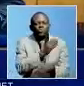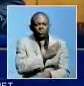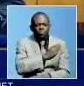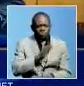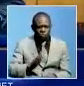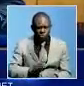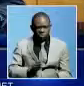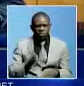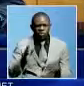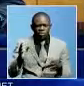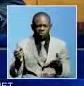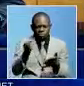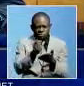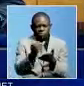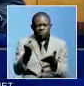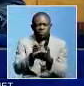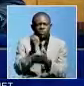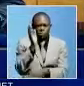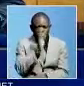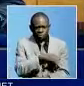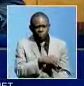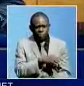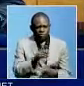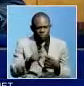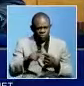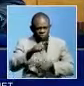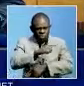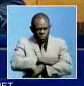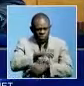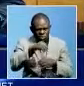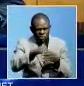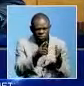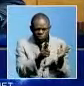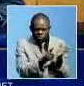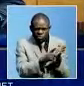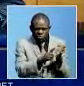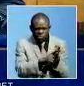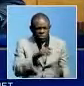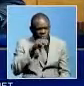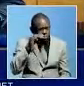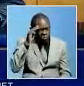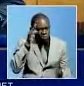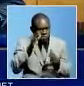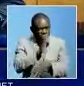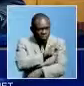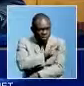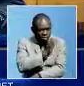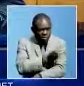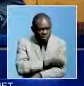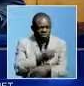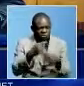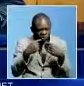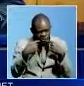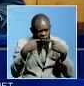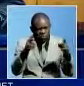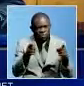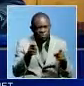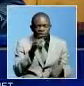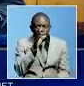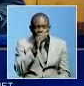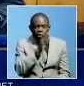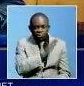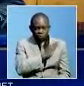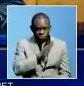board at a press briefing in Lusaka today. Mr. Kapala disclosed that the new board is composed of professionals who will